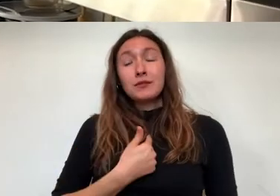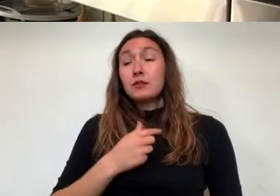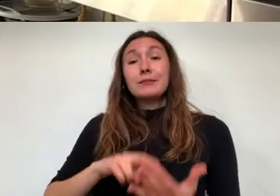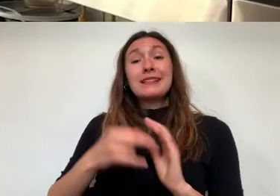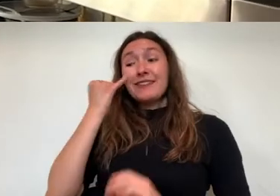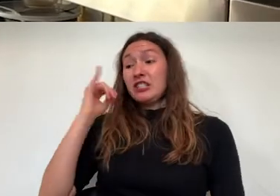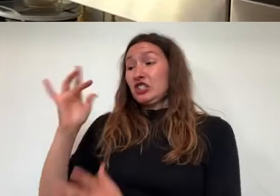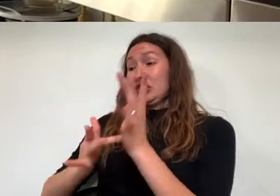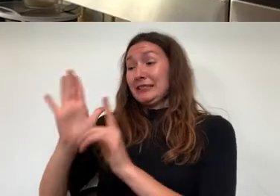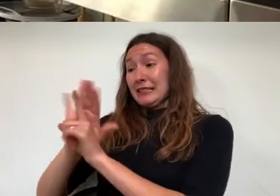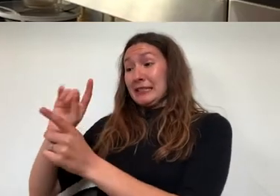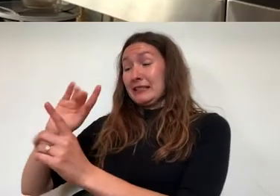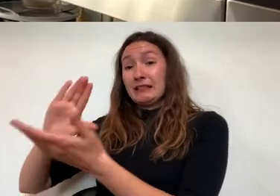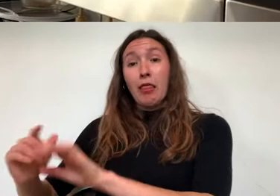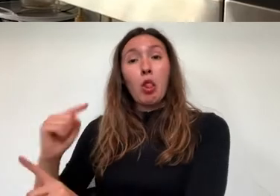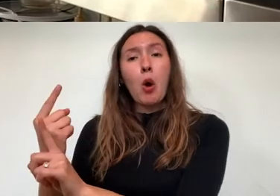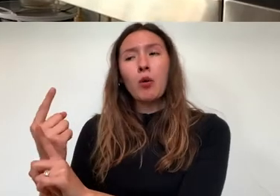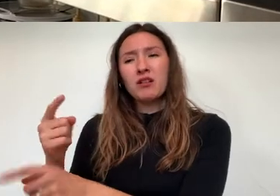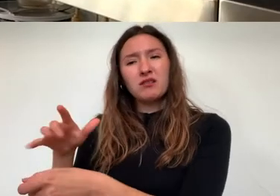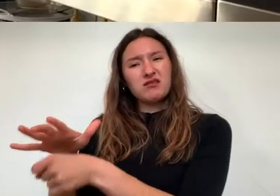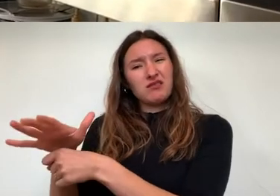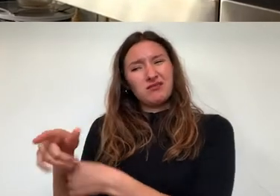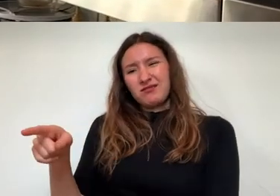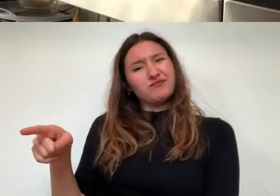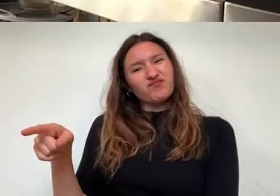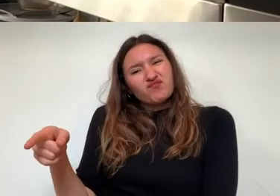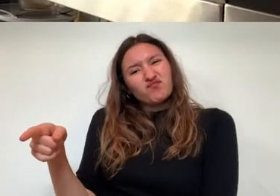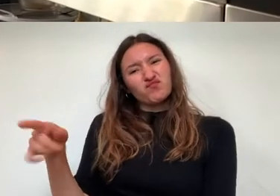death of Christ alone is, you know, it's the butter.